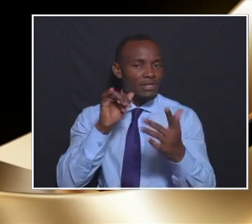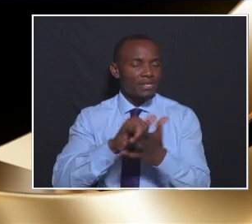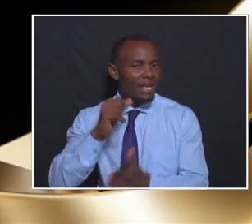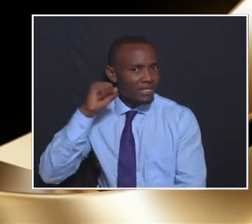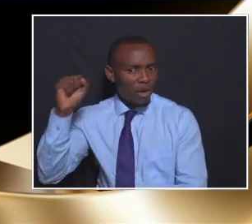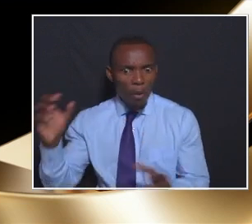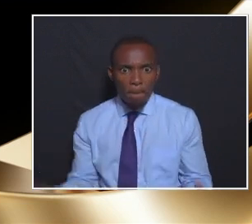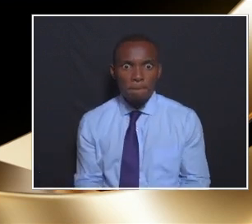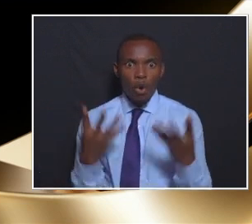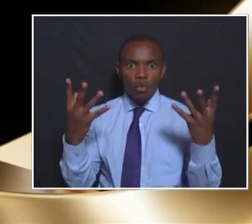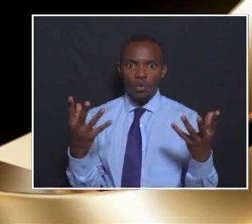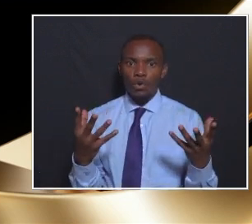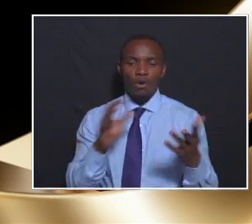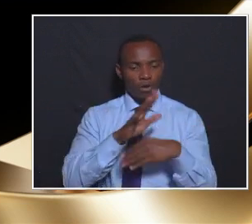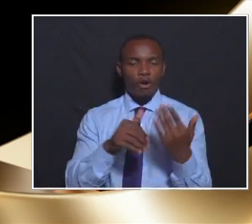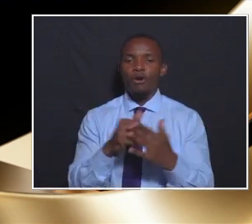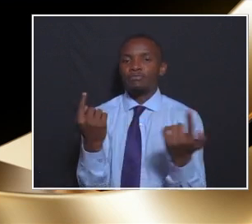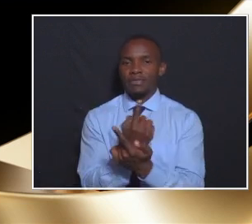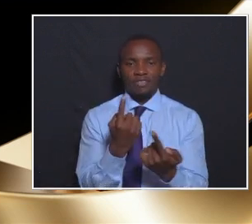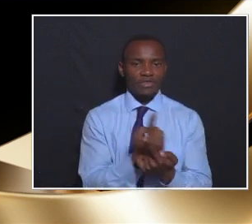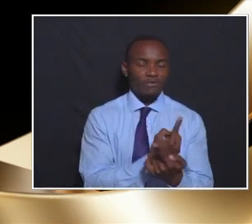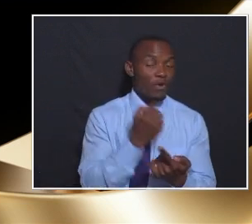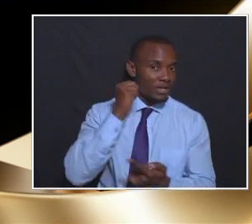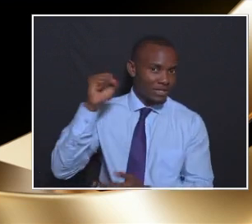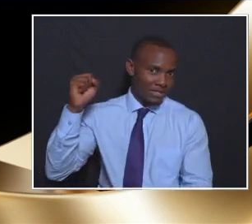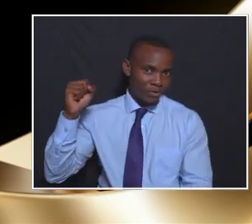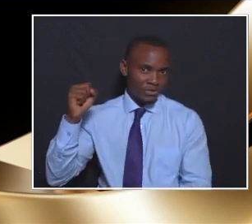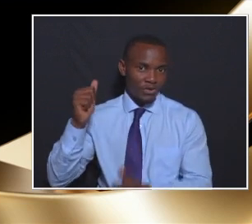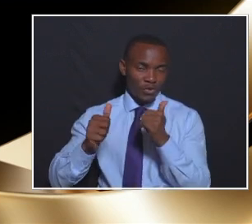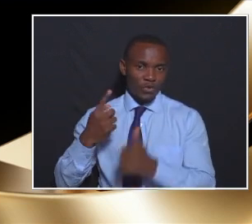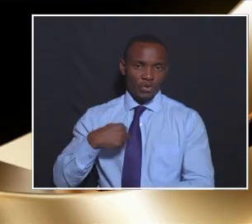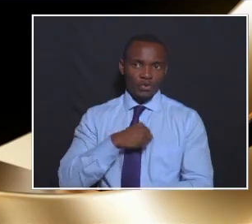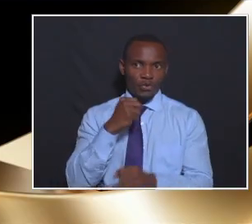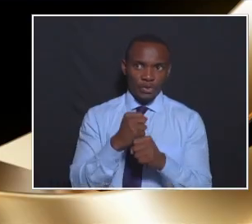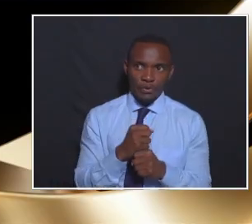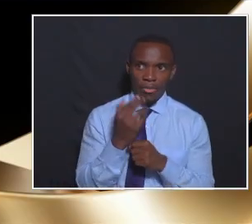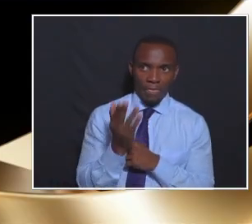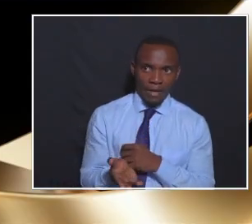explosions, all those different things. So those are the different sound effects that we do. Then,